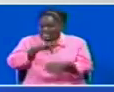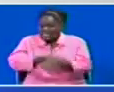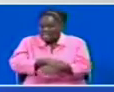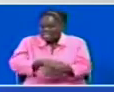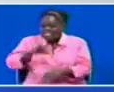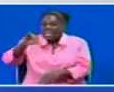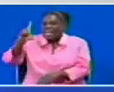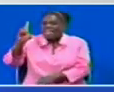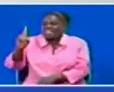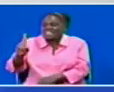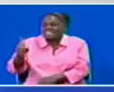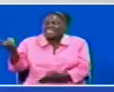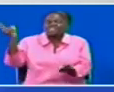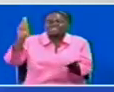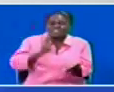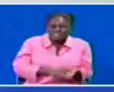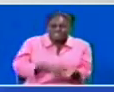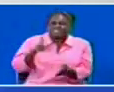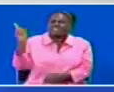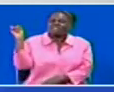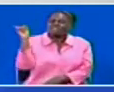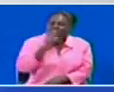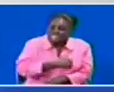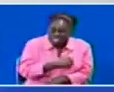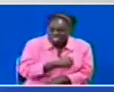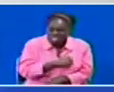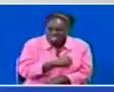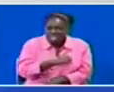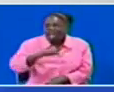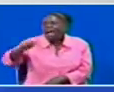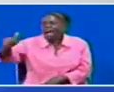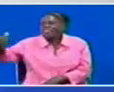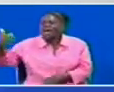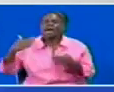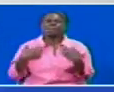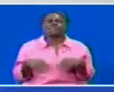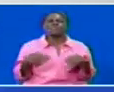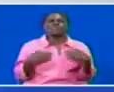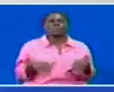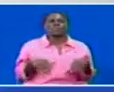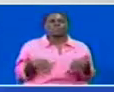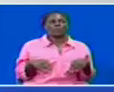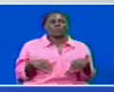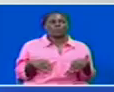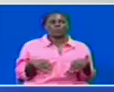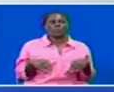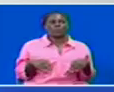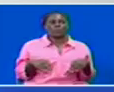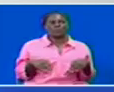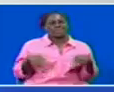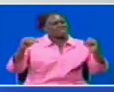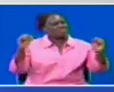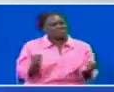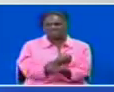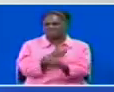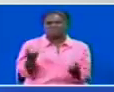their IDs had already been used to register other people. And they, as we talk now, they